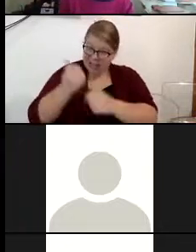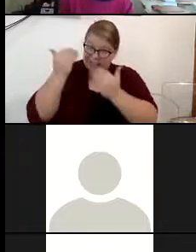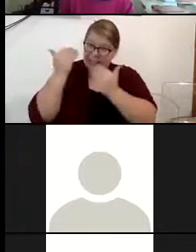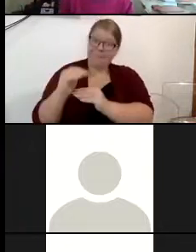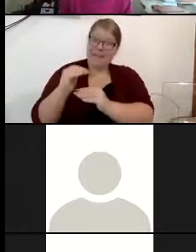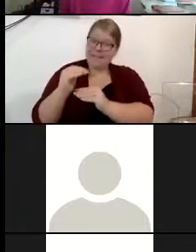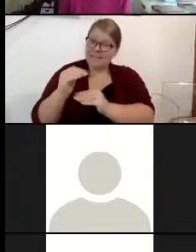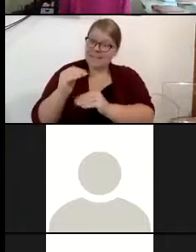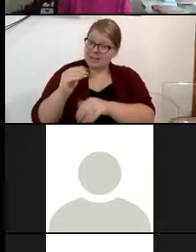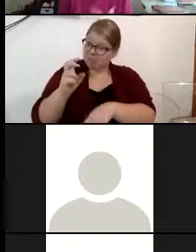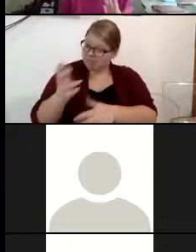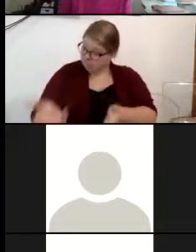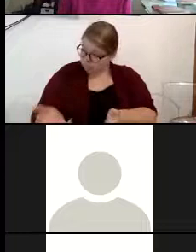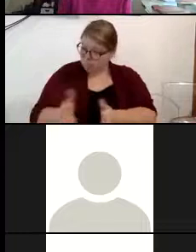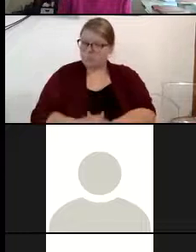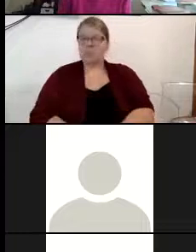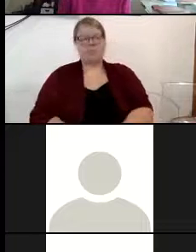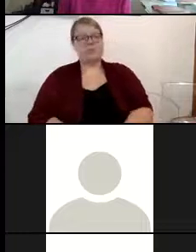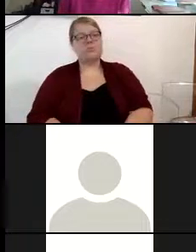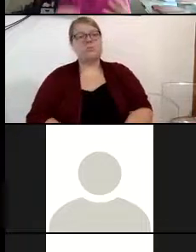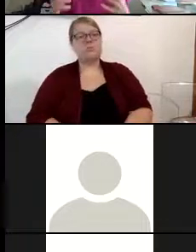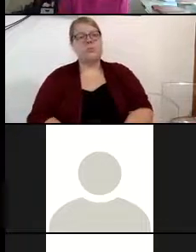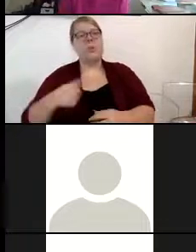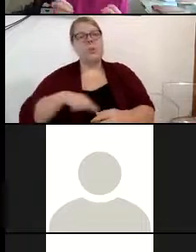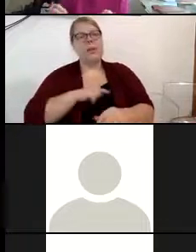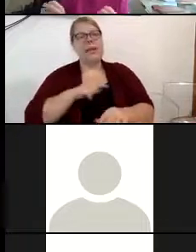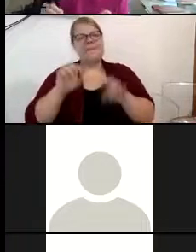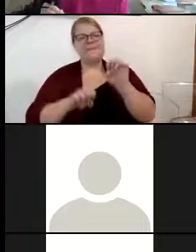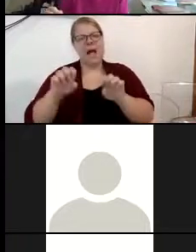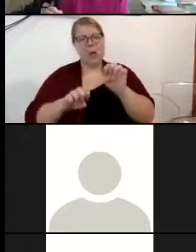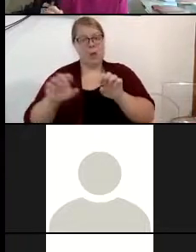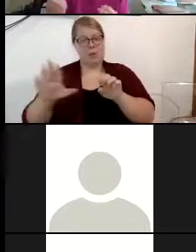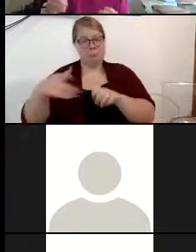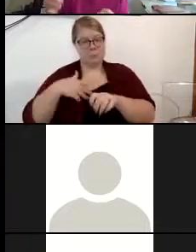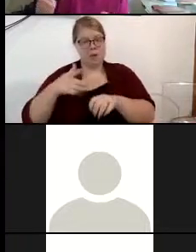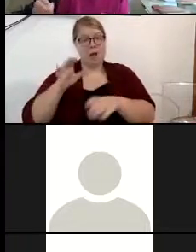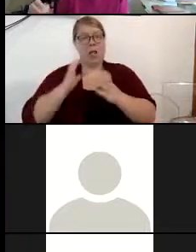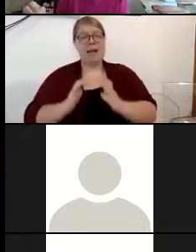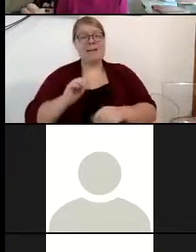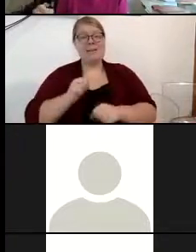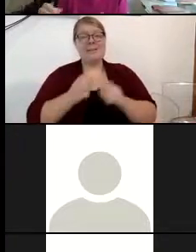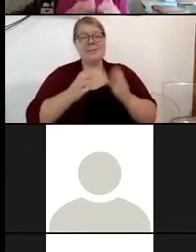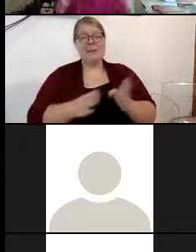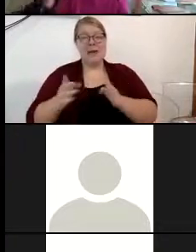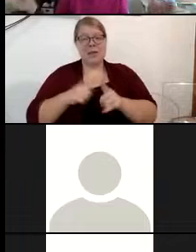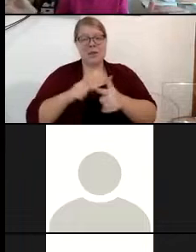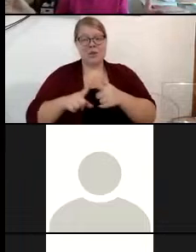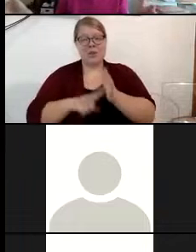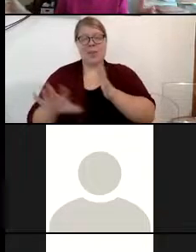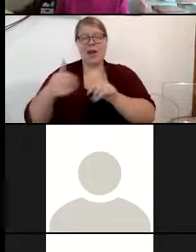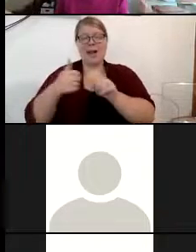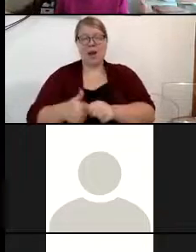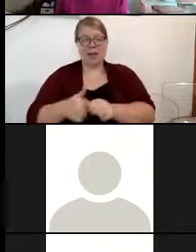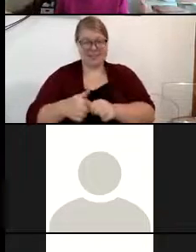that. And we evaluate the client's adherence to the plan as a measure of motivation. So if they